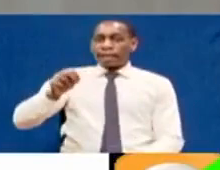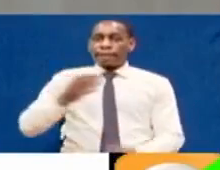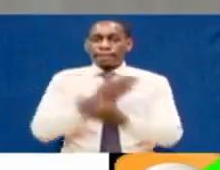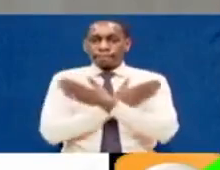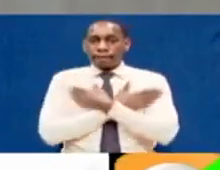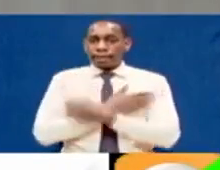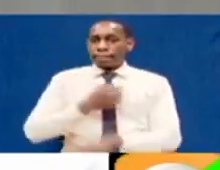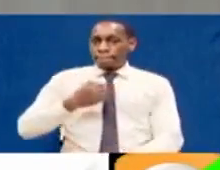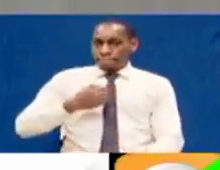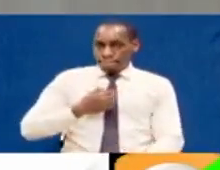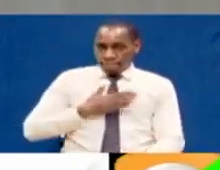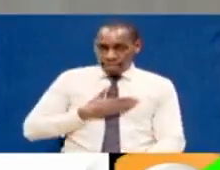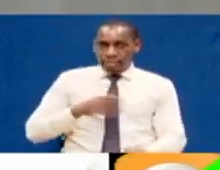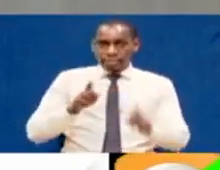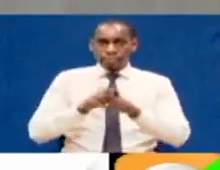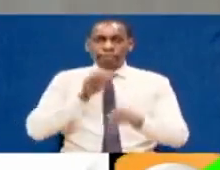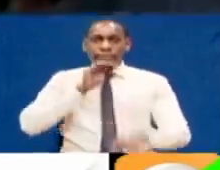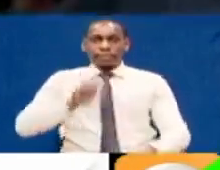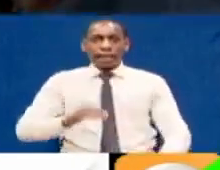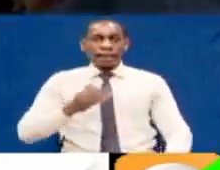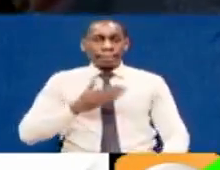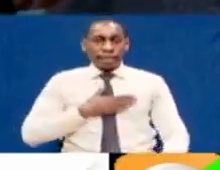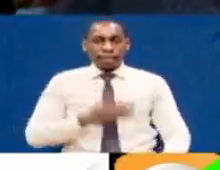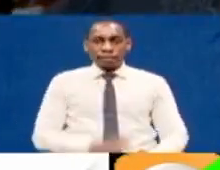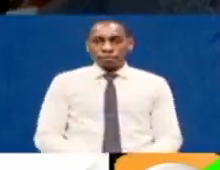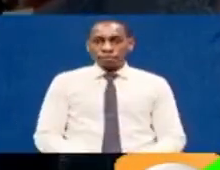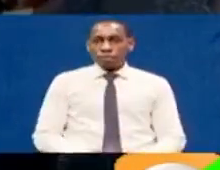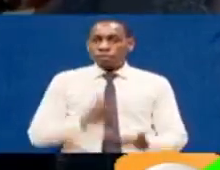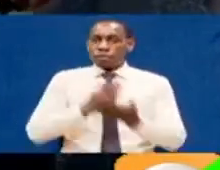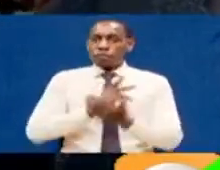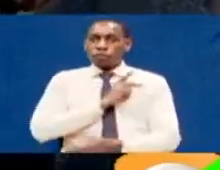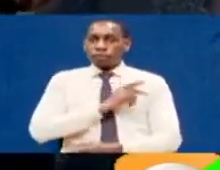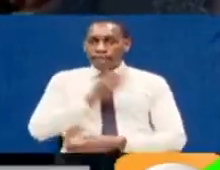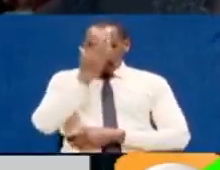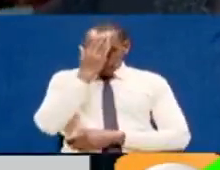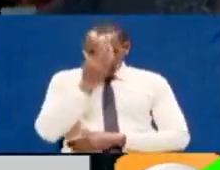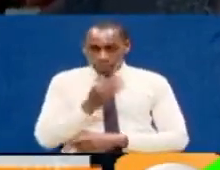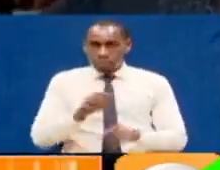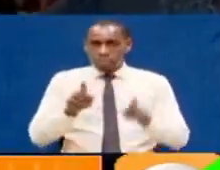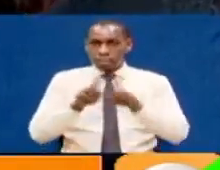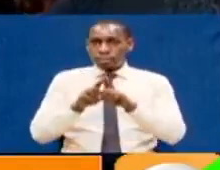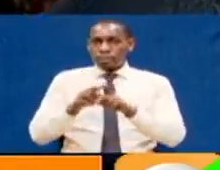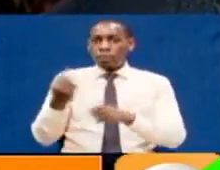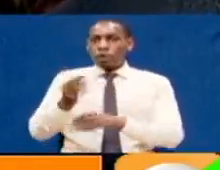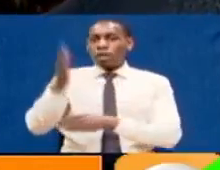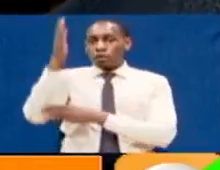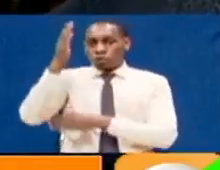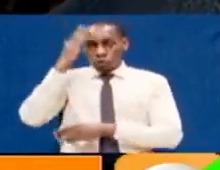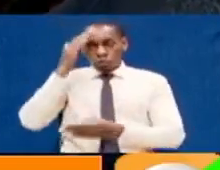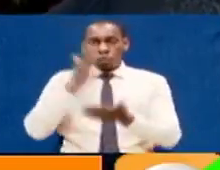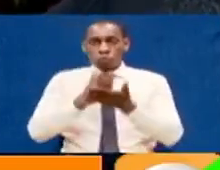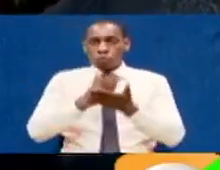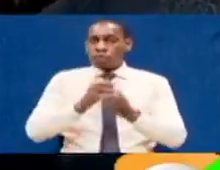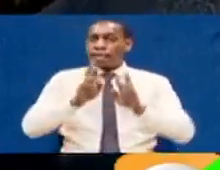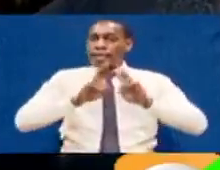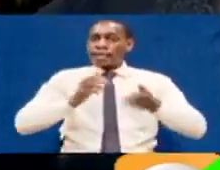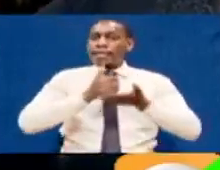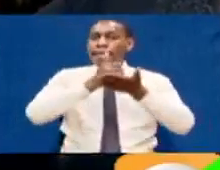friend and he was my son. You are a kind, humble, and only God knows how generous you